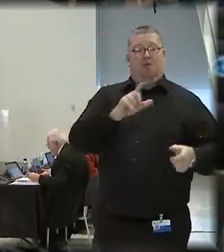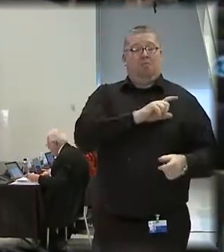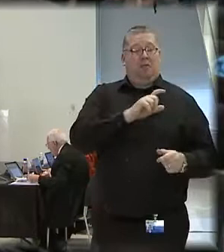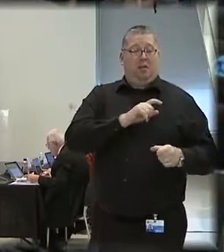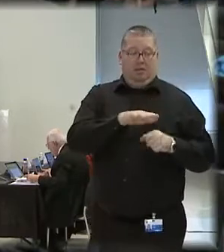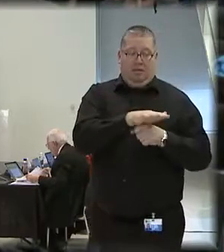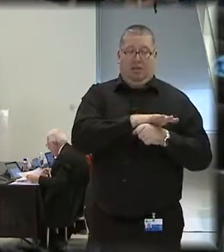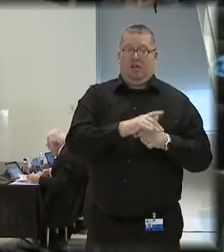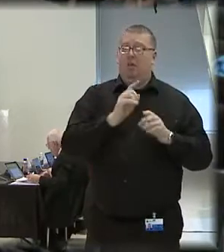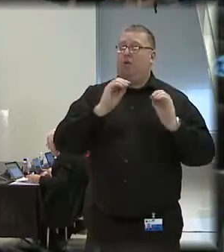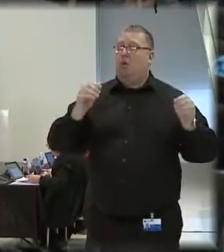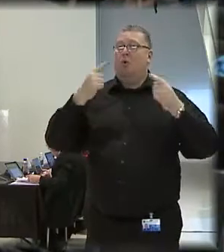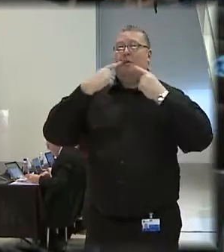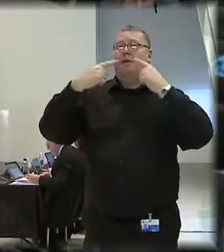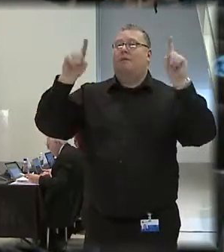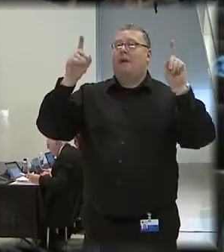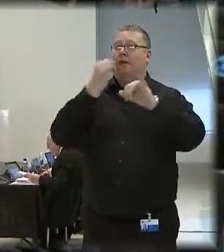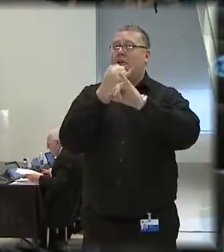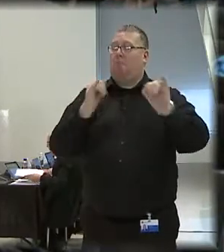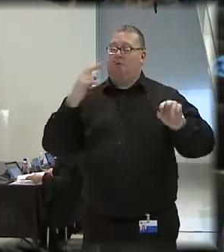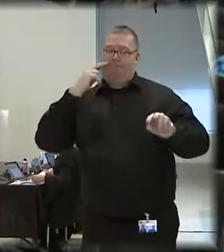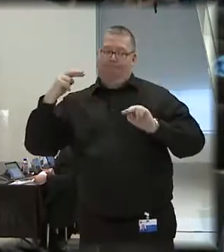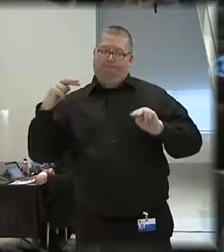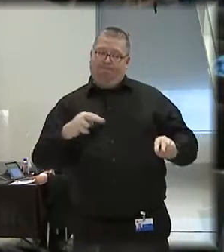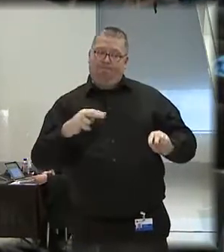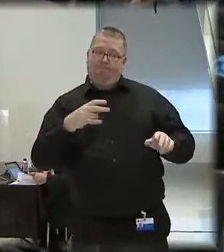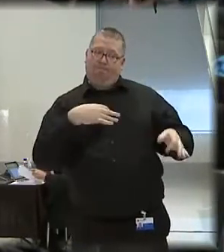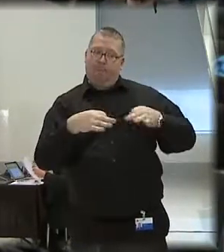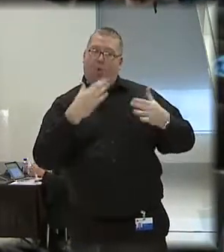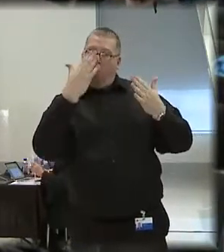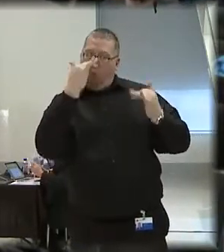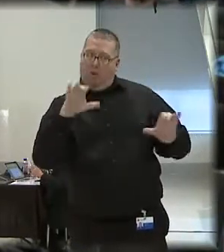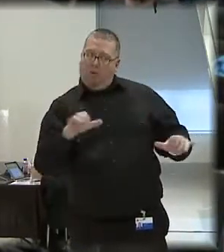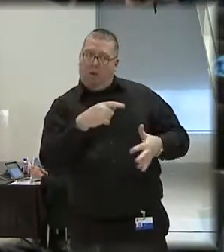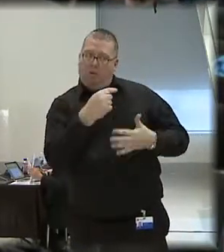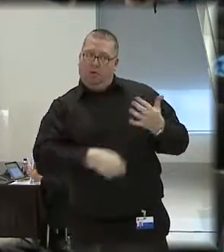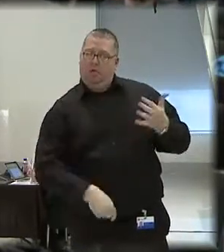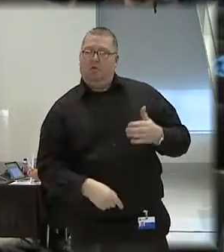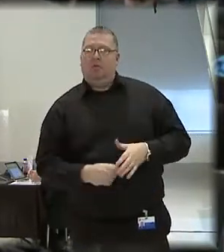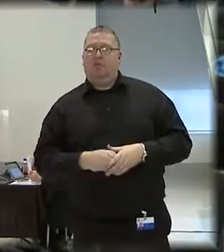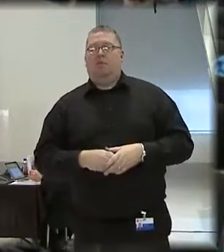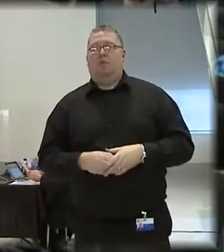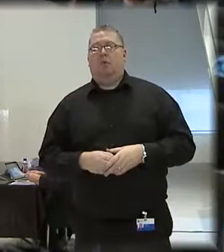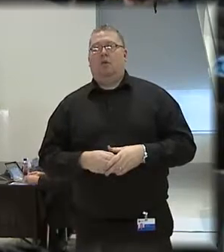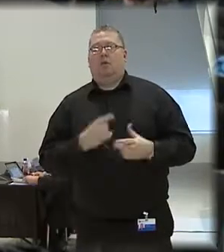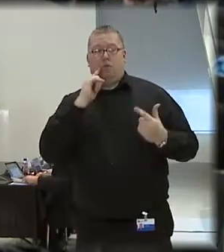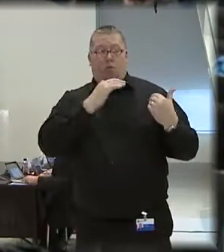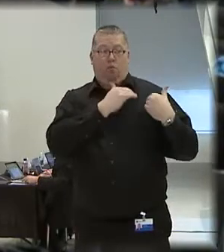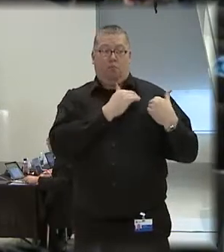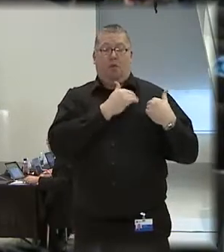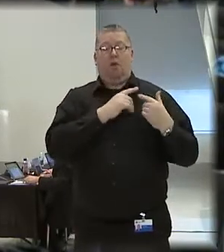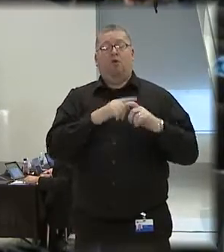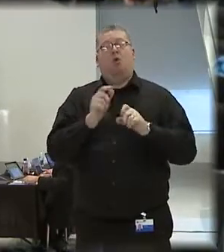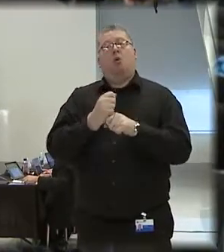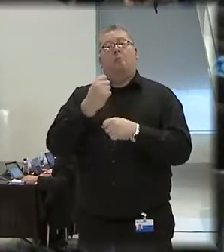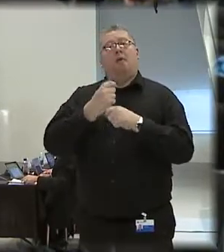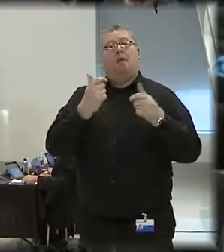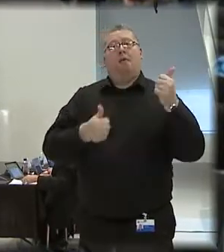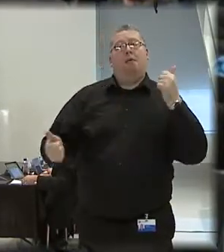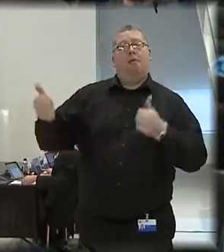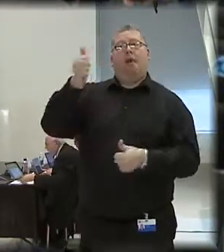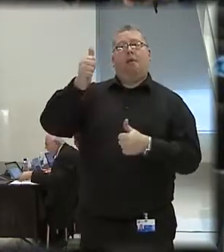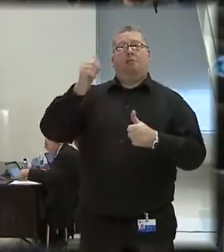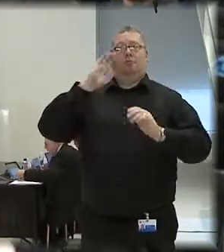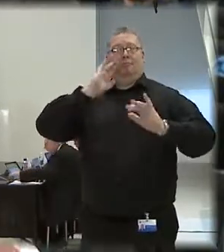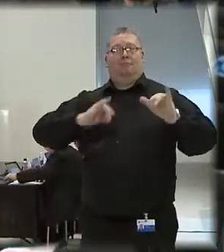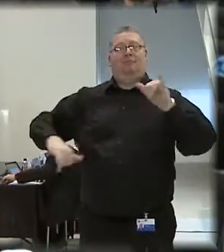no effective and independent oversight or accountability. In order to create and enforce a higher standard of policing